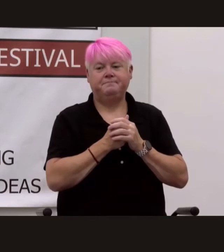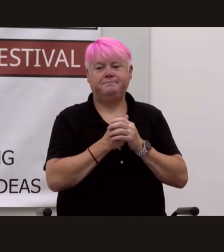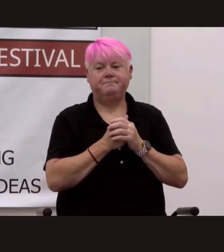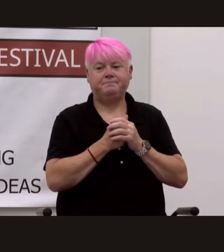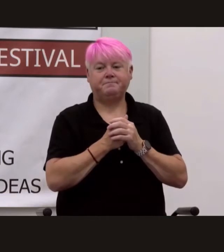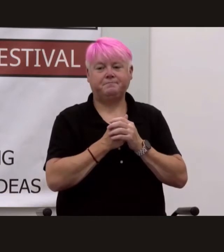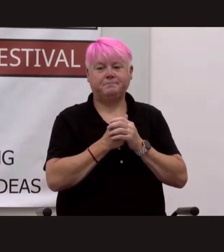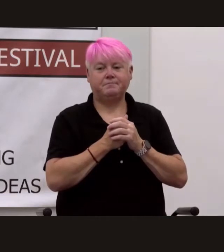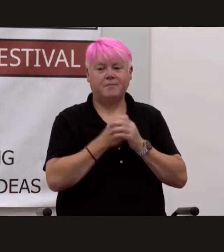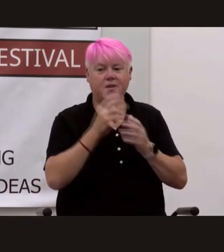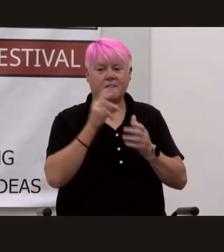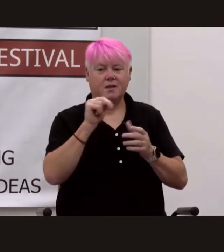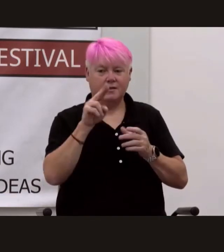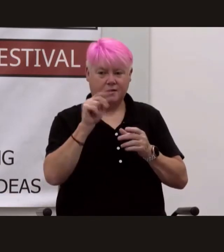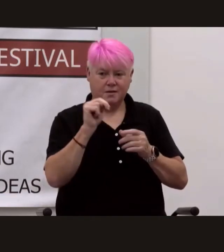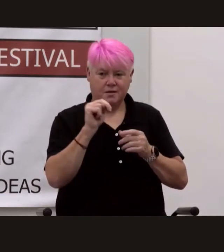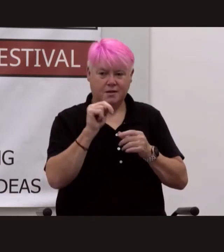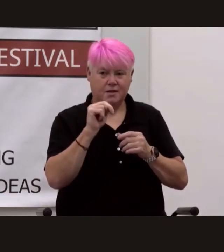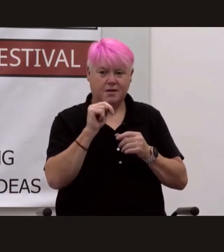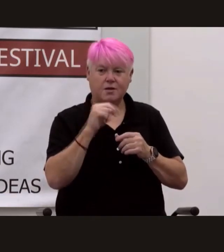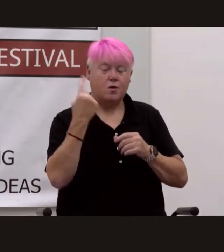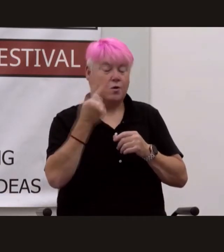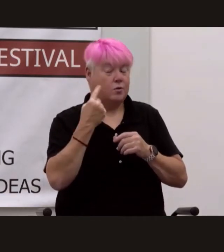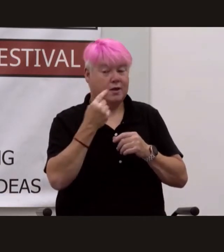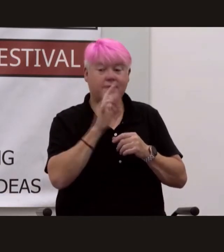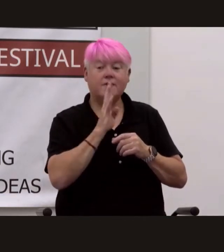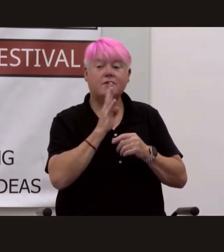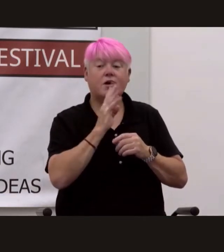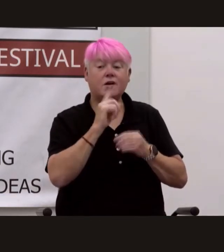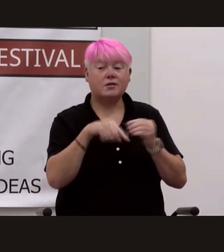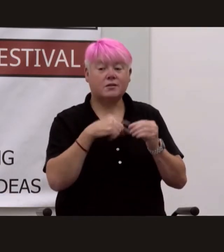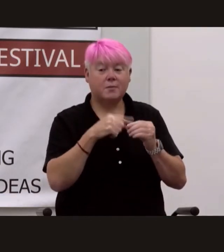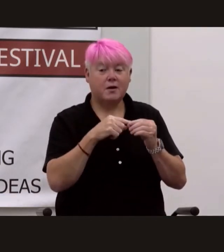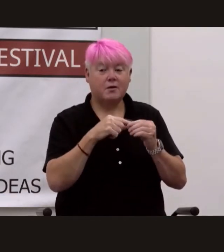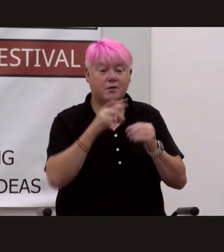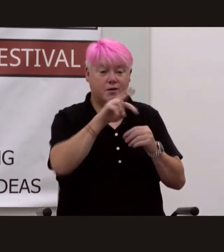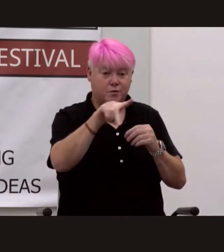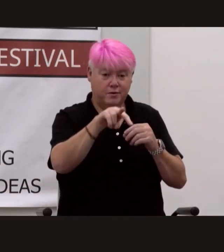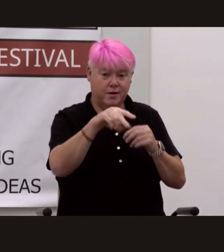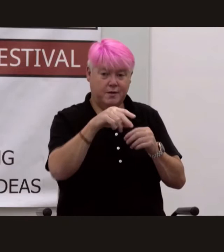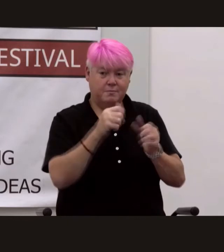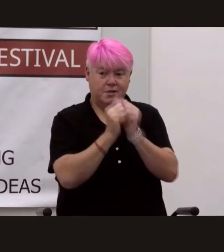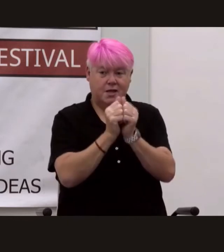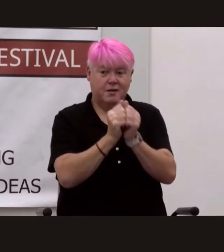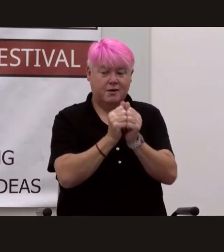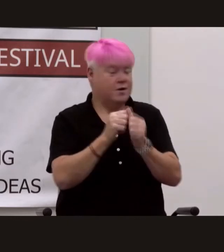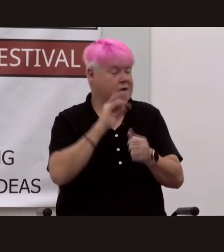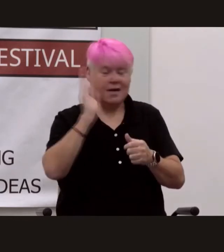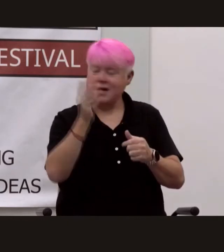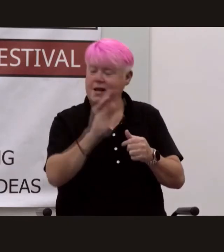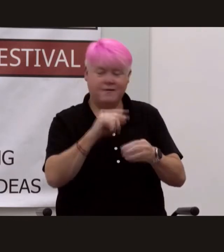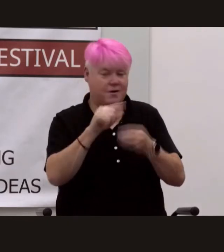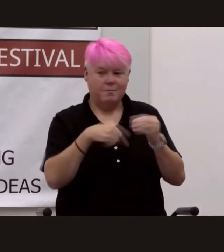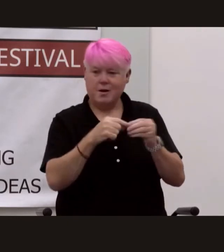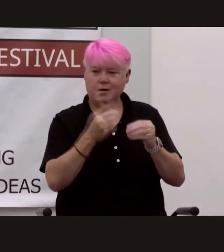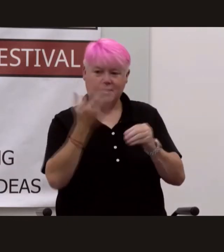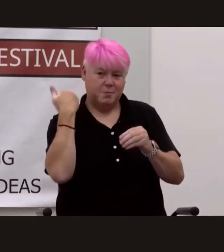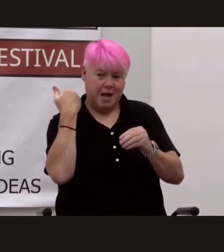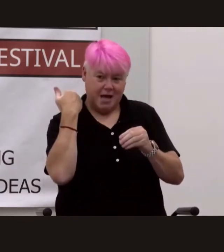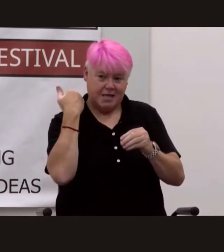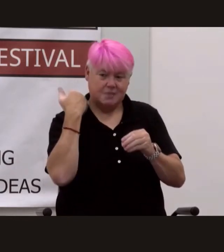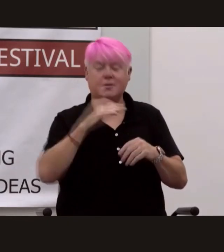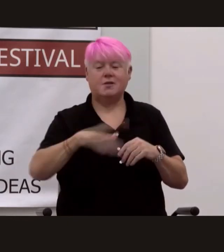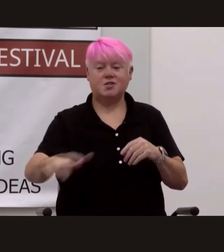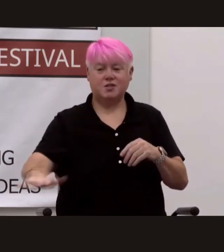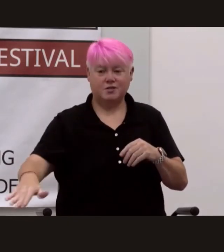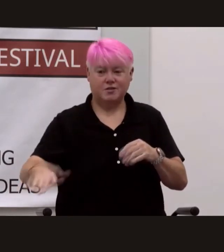The nun only ever spoke of the present, of herself and him together, and never of his past, for she believed that children, if